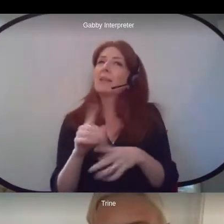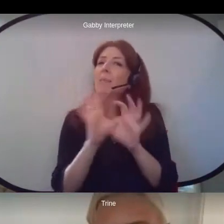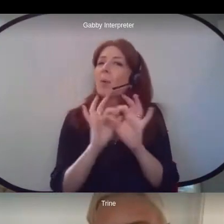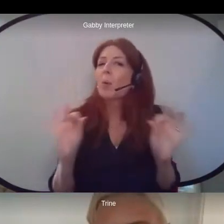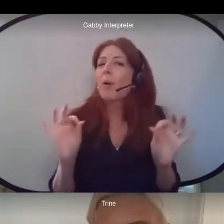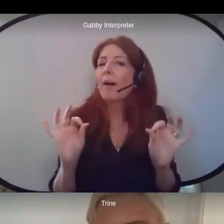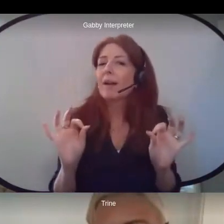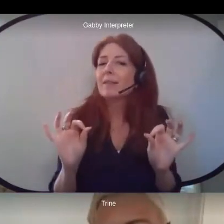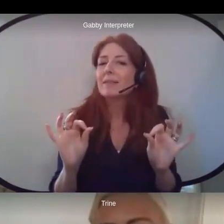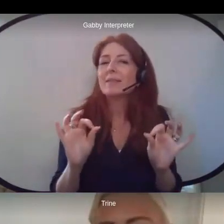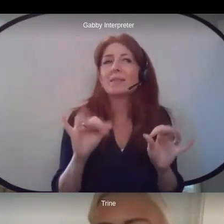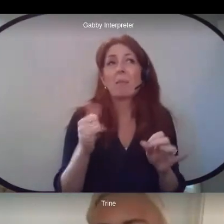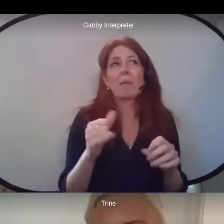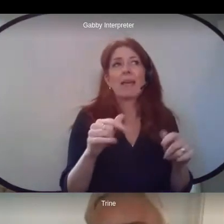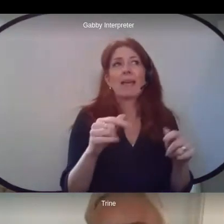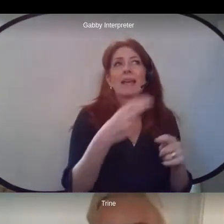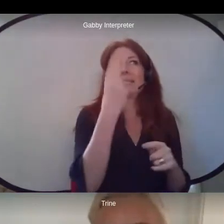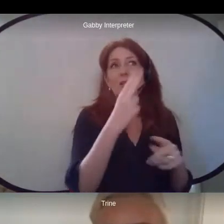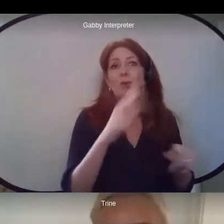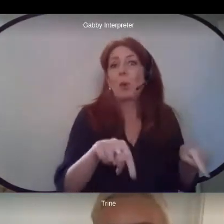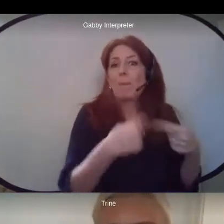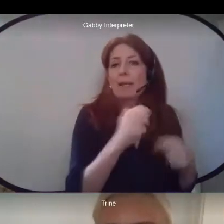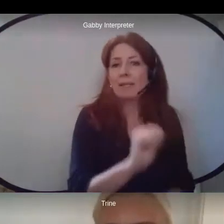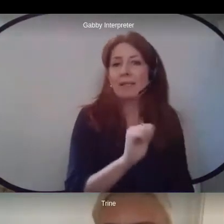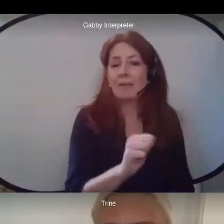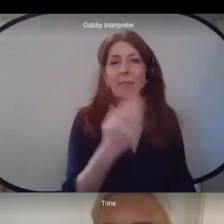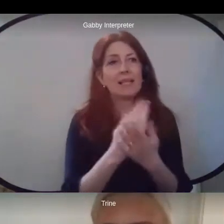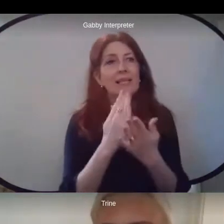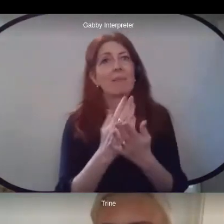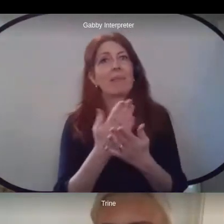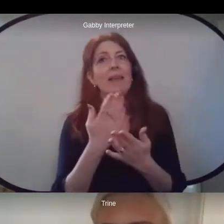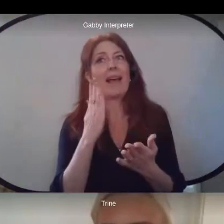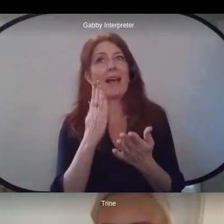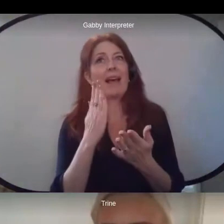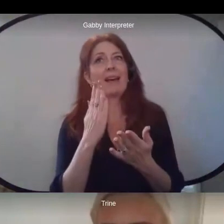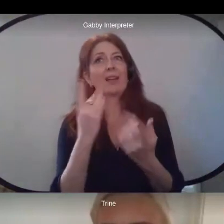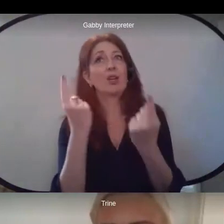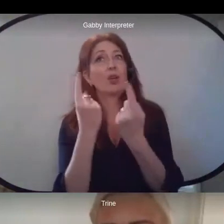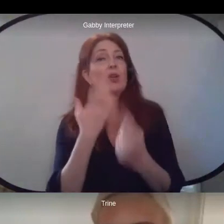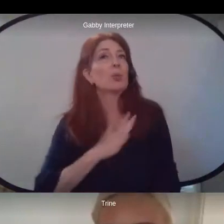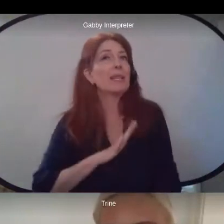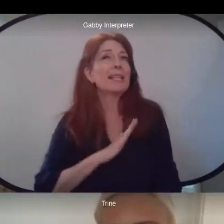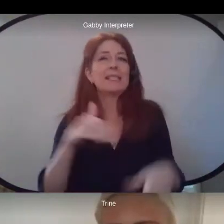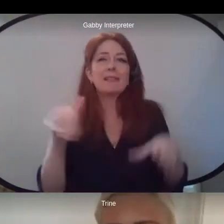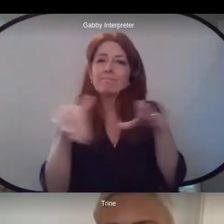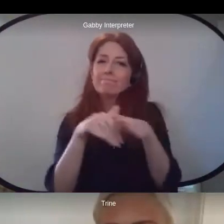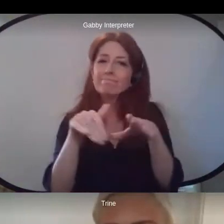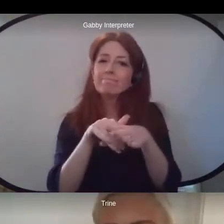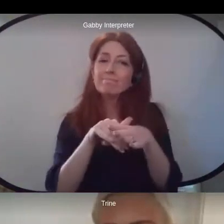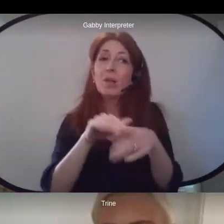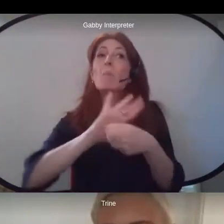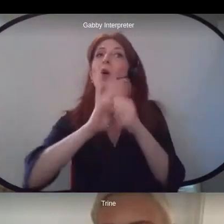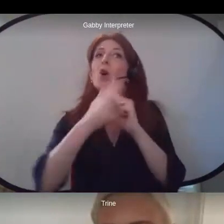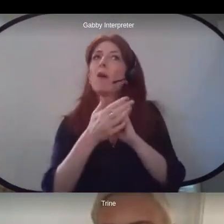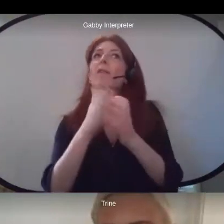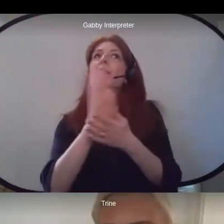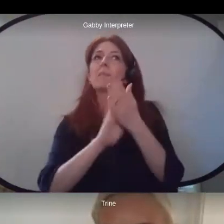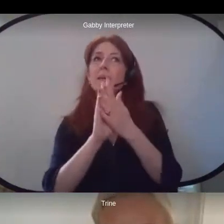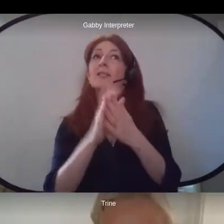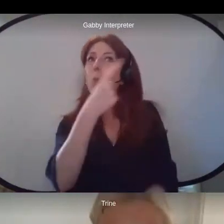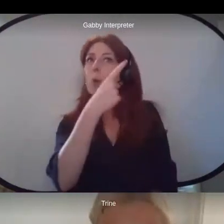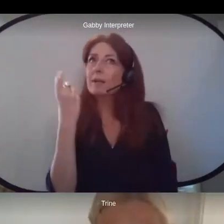competitor rather than something that needed to be integrated with our business. COVID tipped us over that edge. We now understand that